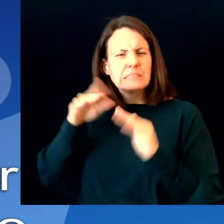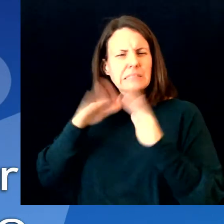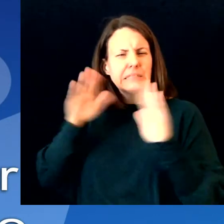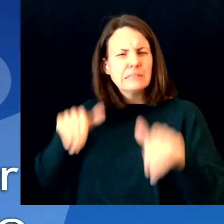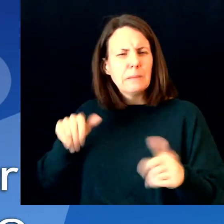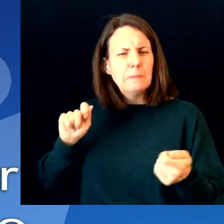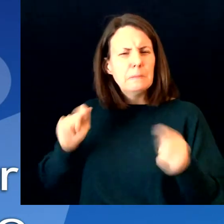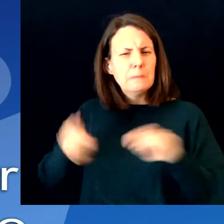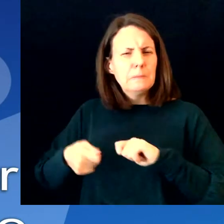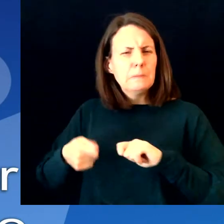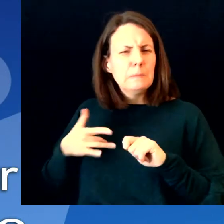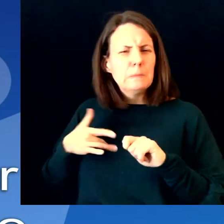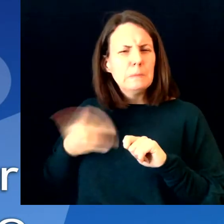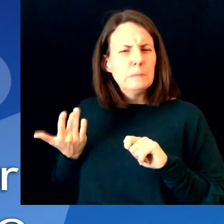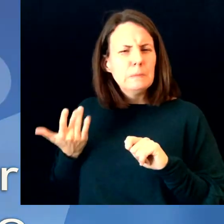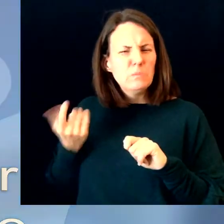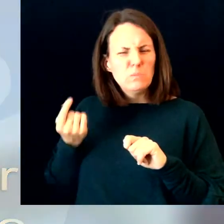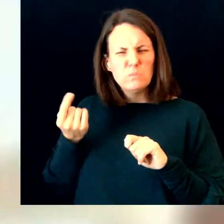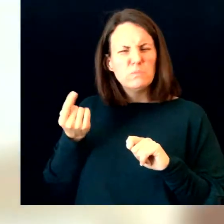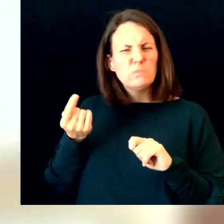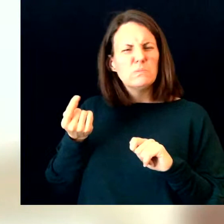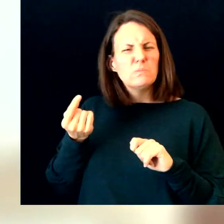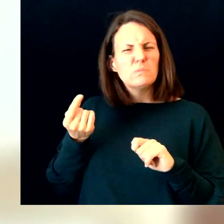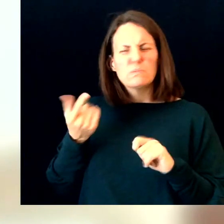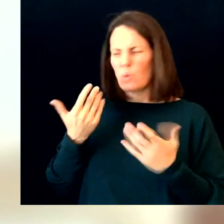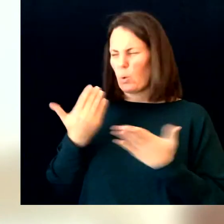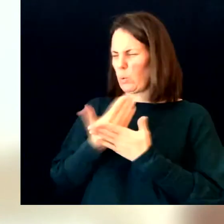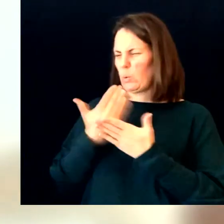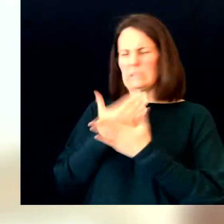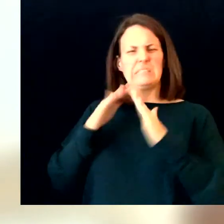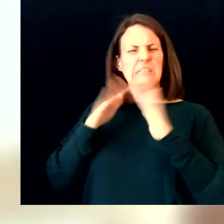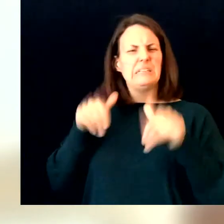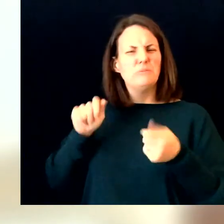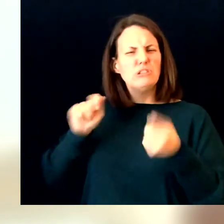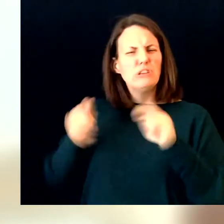Yeah, thank you. It's also a good question.